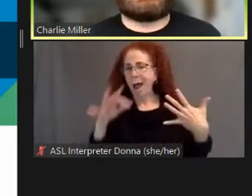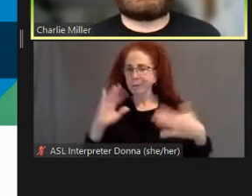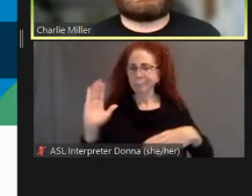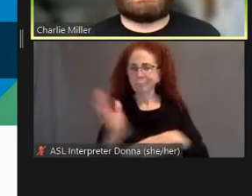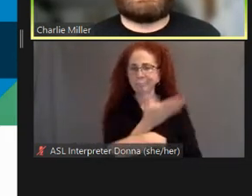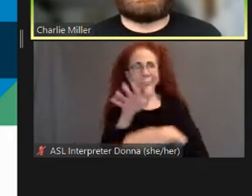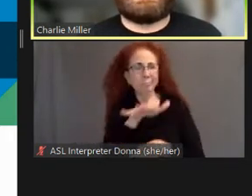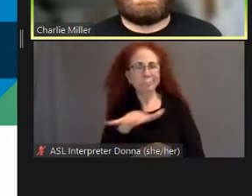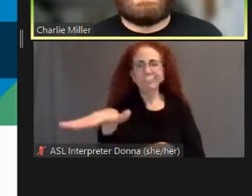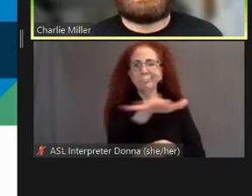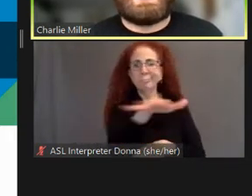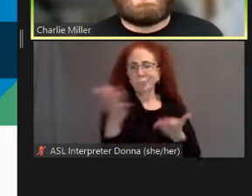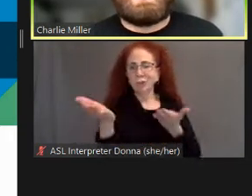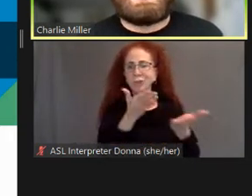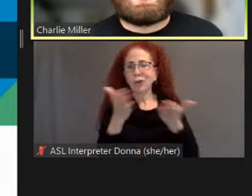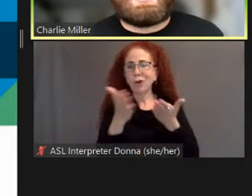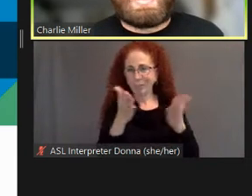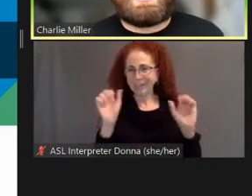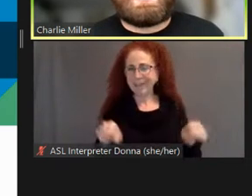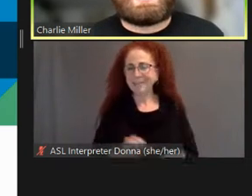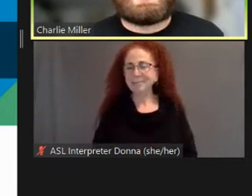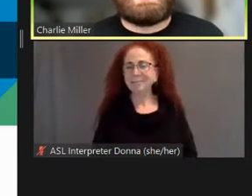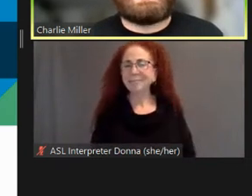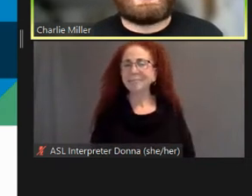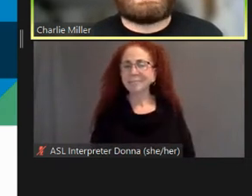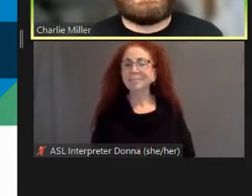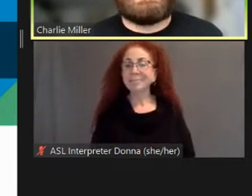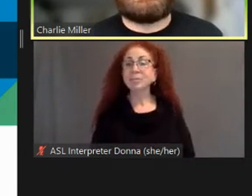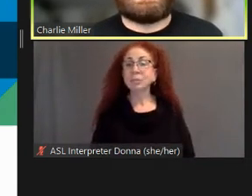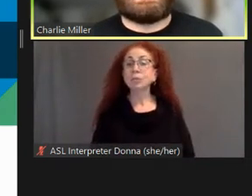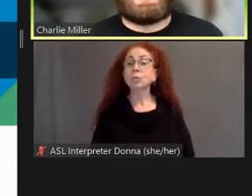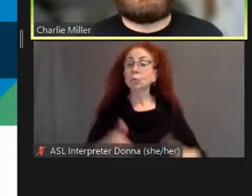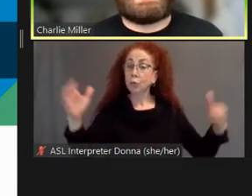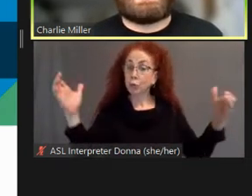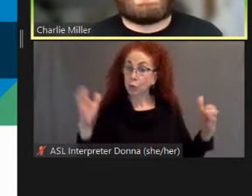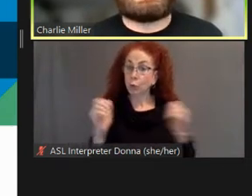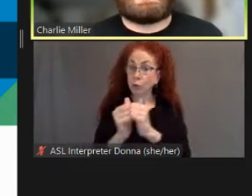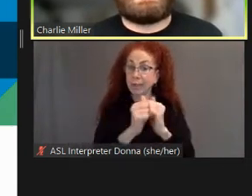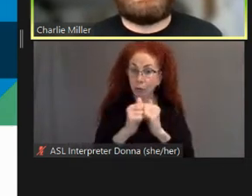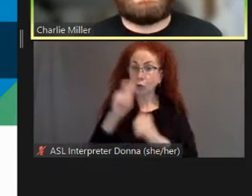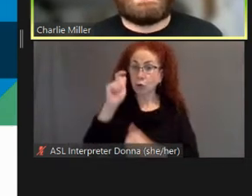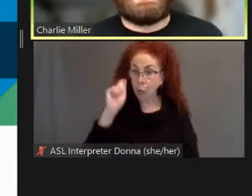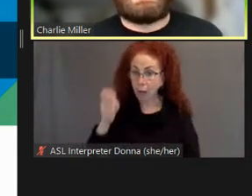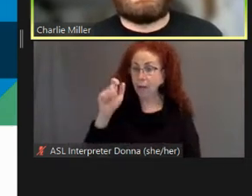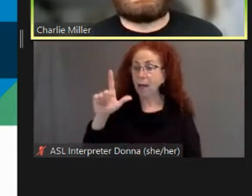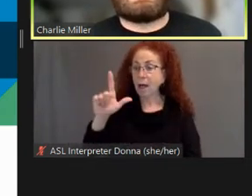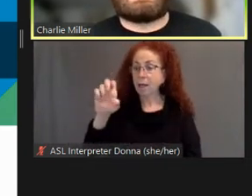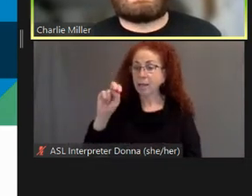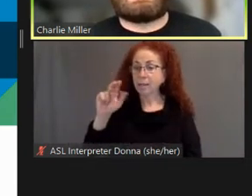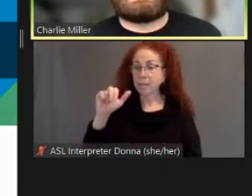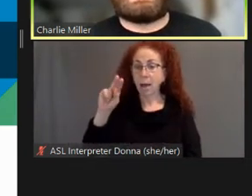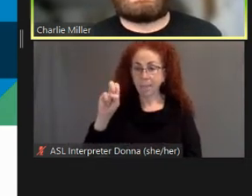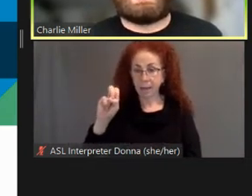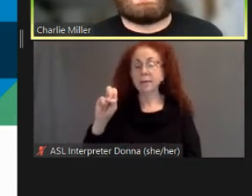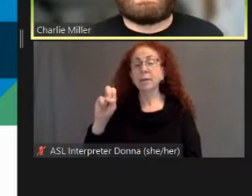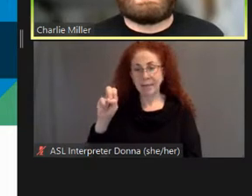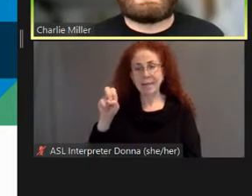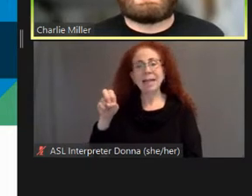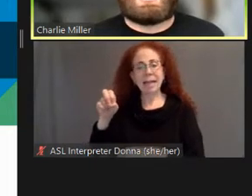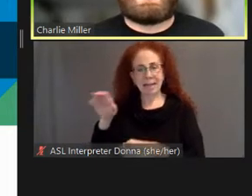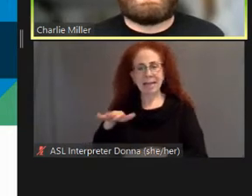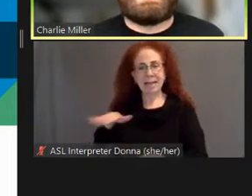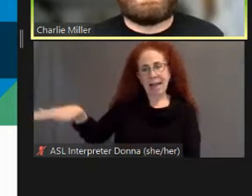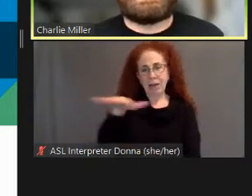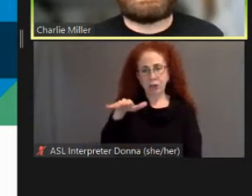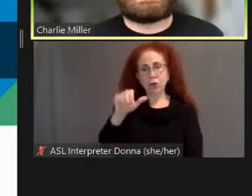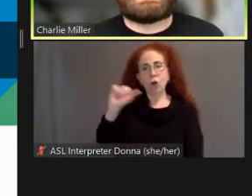of society is served. We join together in acknowledging the Lenape Nation, on whose traditional territory